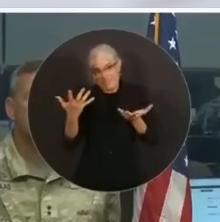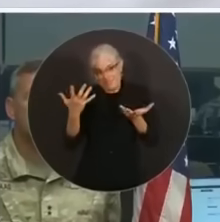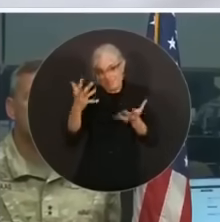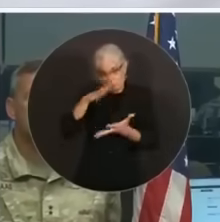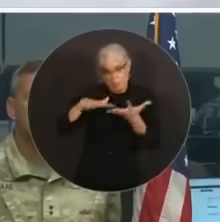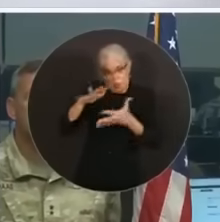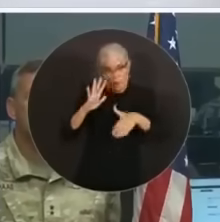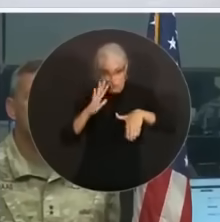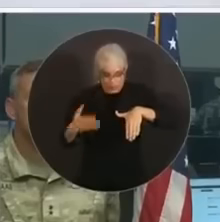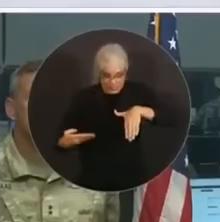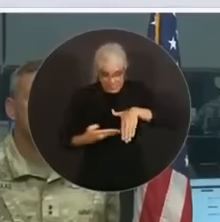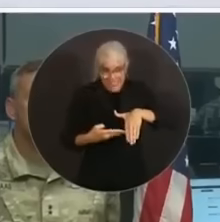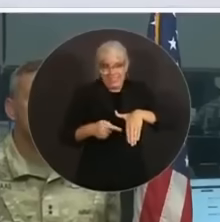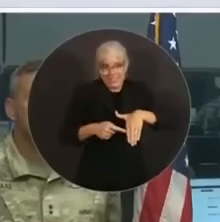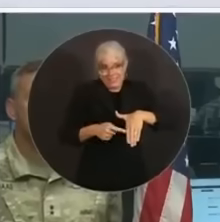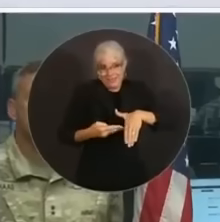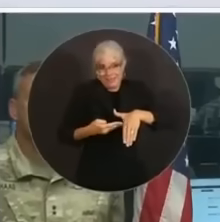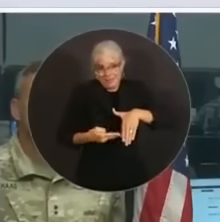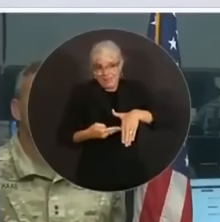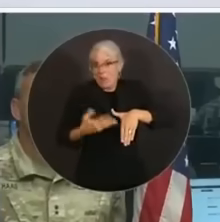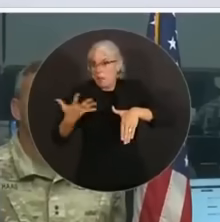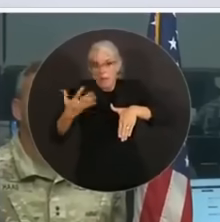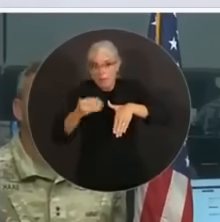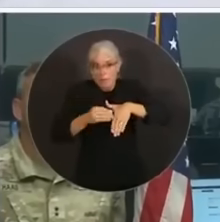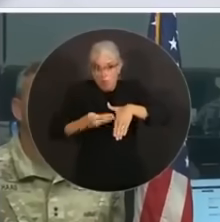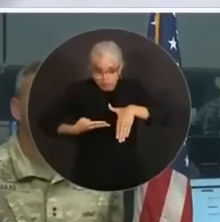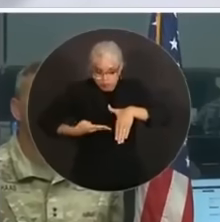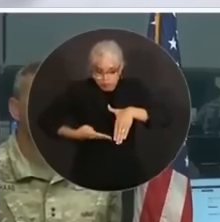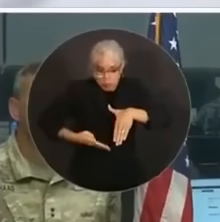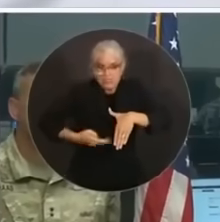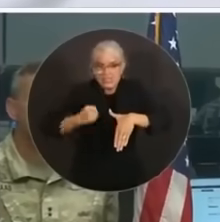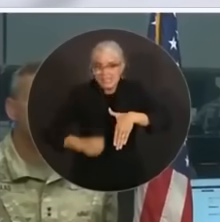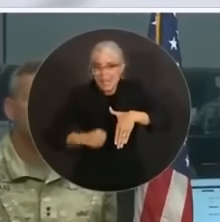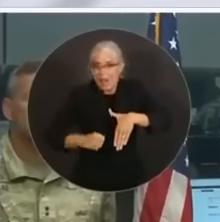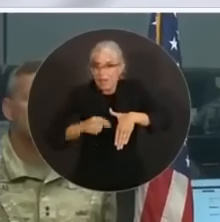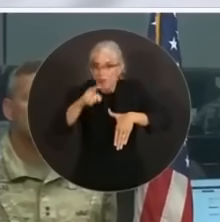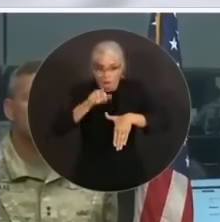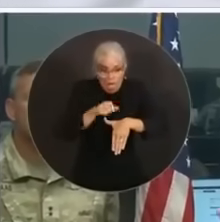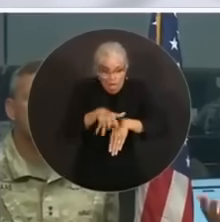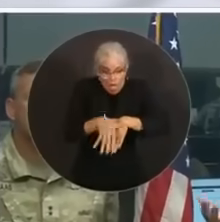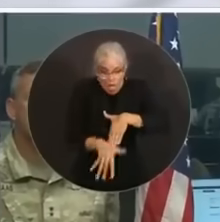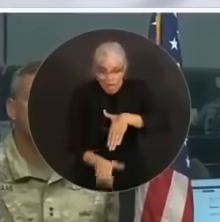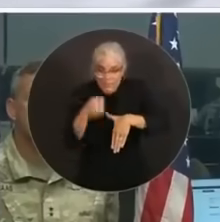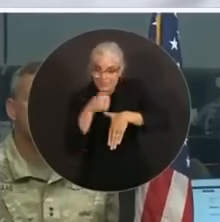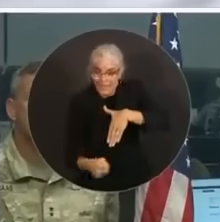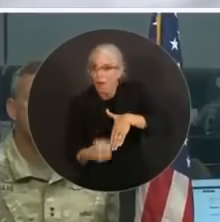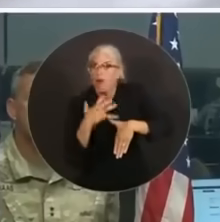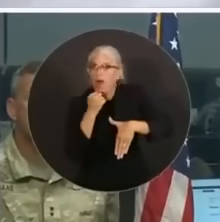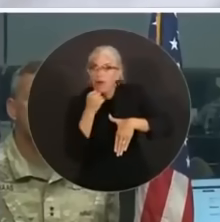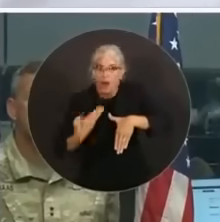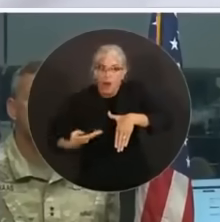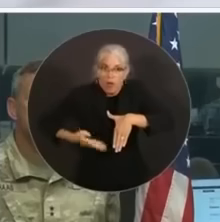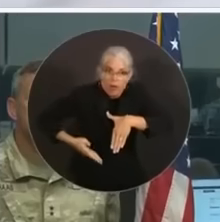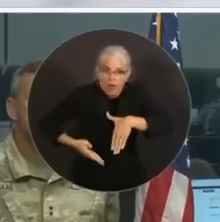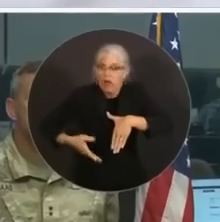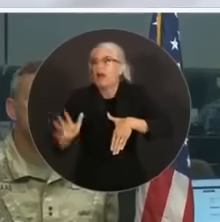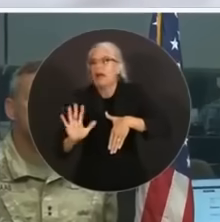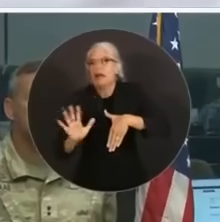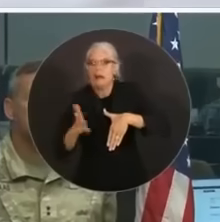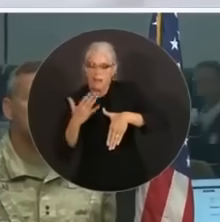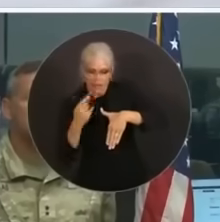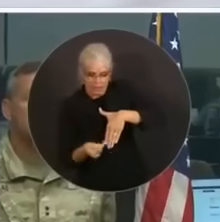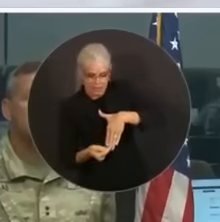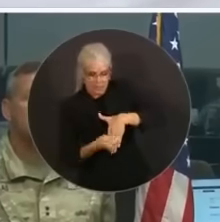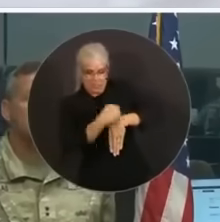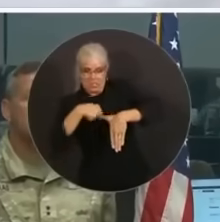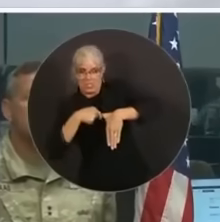that that could shift further south. So if you do evacuate south, you may be ending up going to where you're going to have a lot of the storm anyways. We